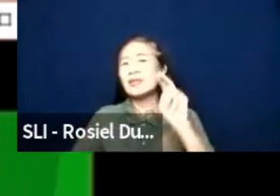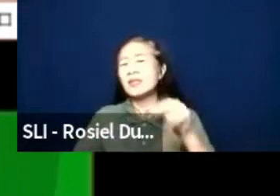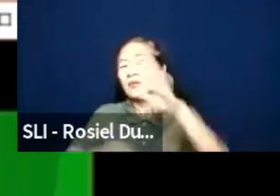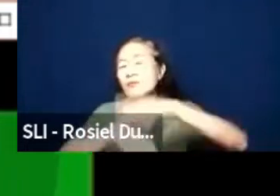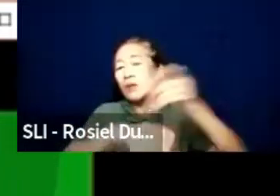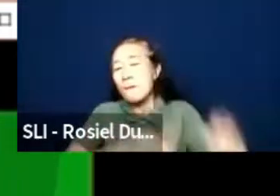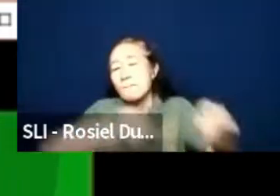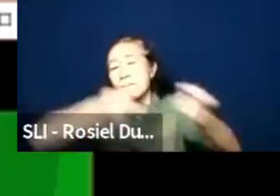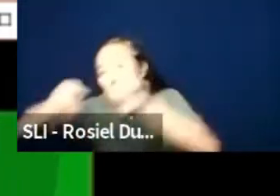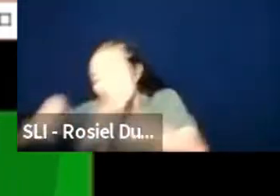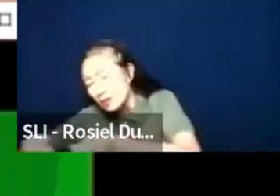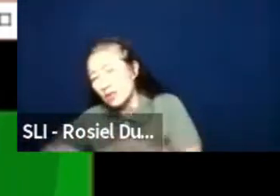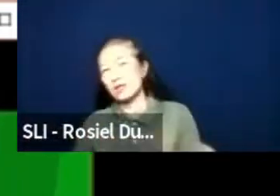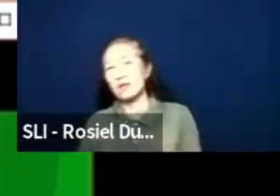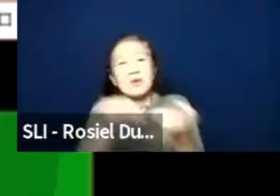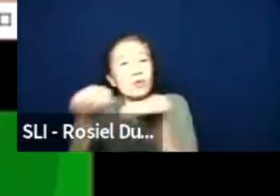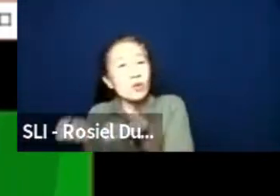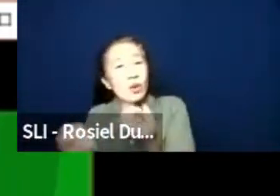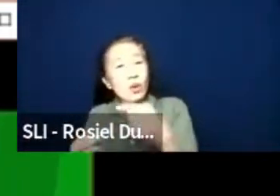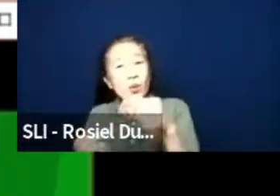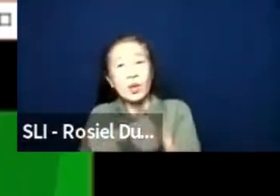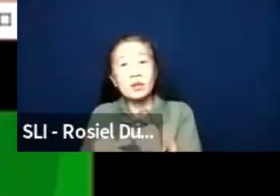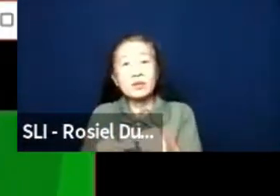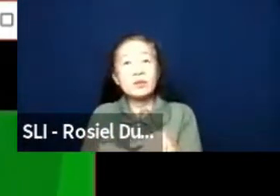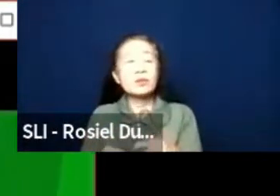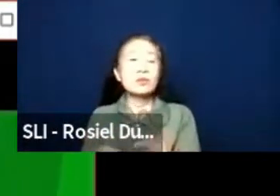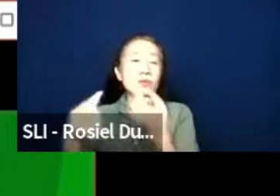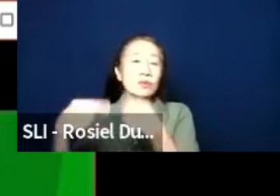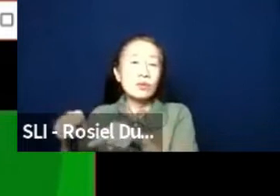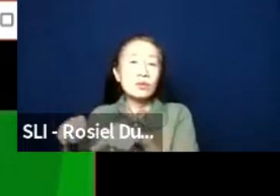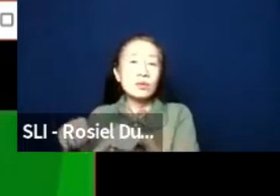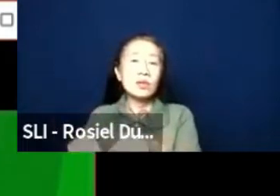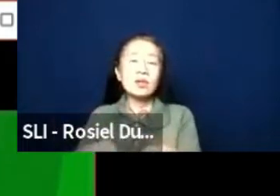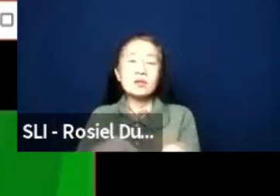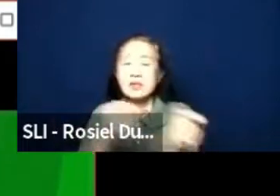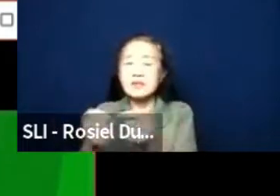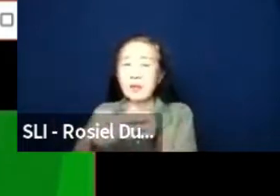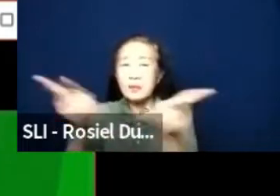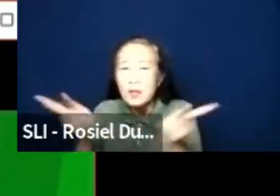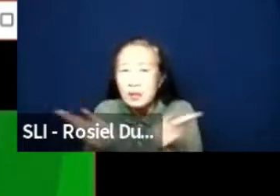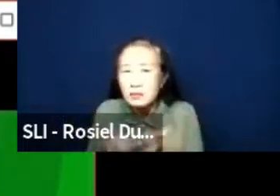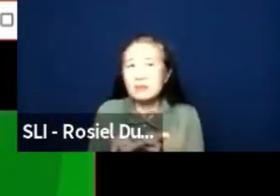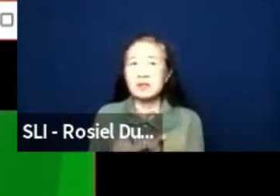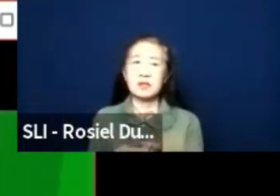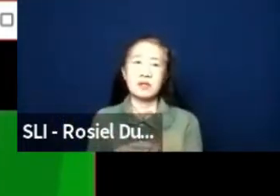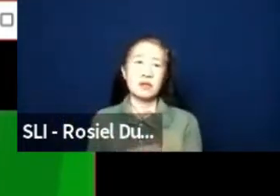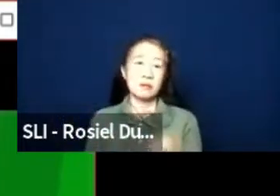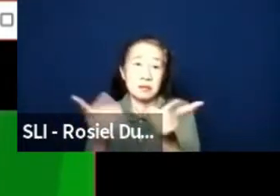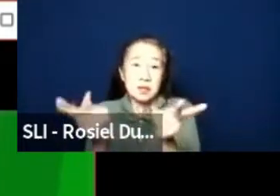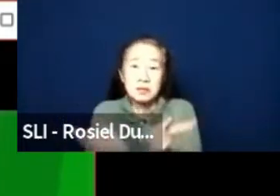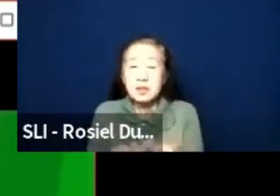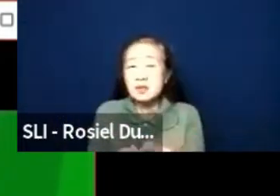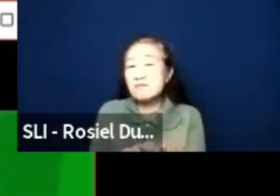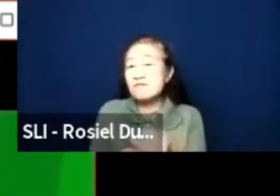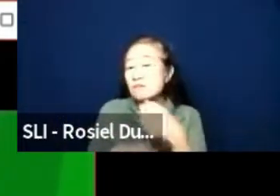evacuation, and when to shelter in place. The country's location also makes it